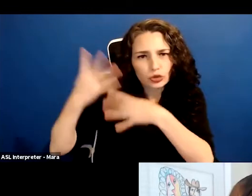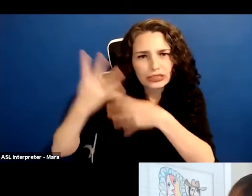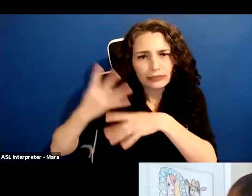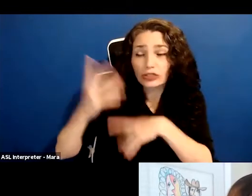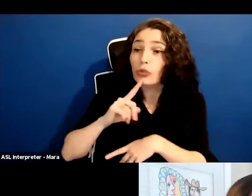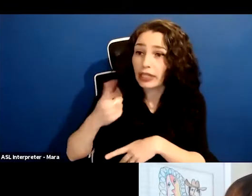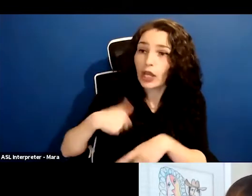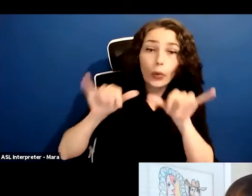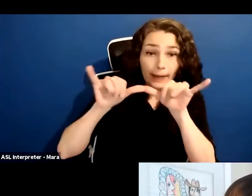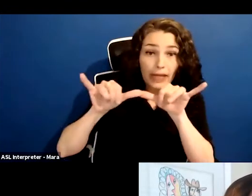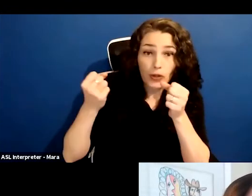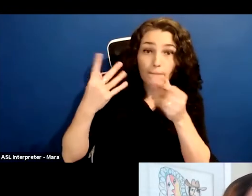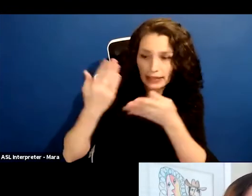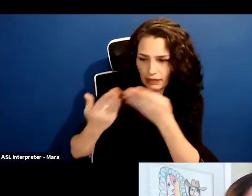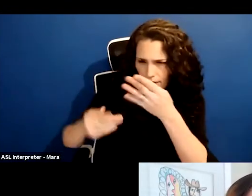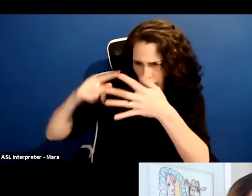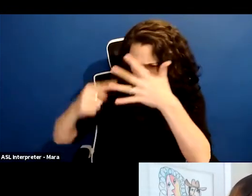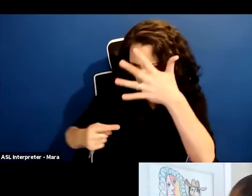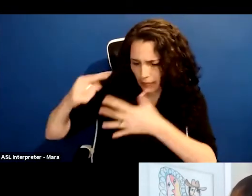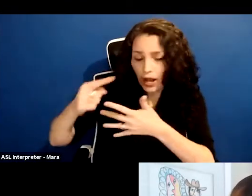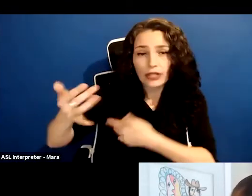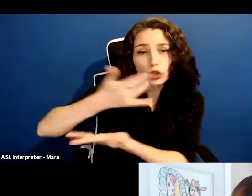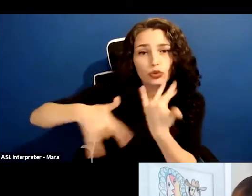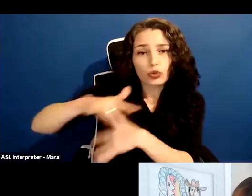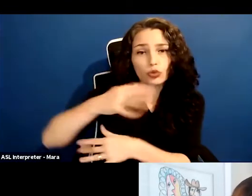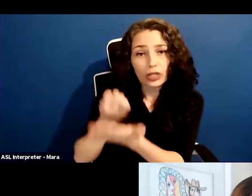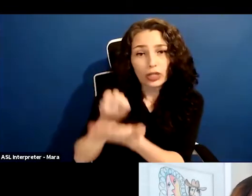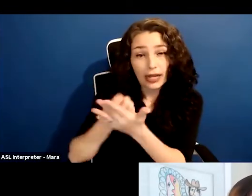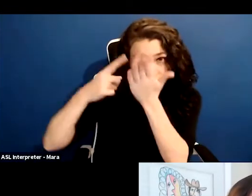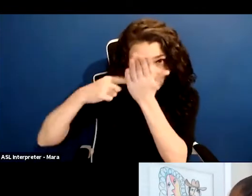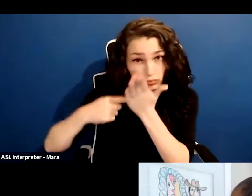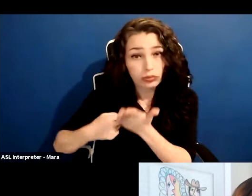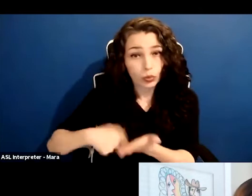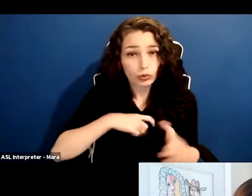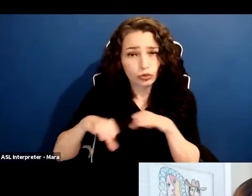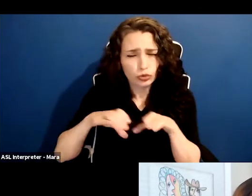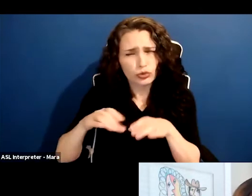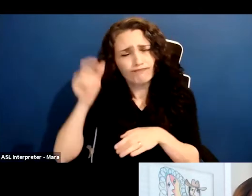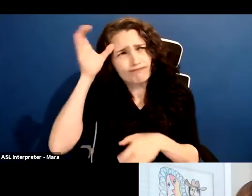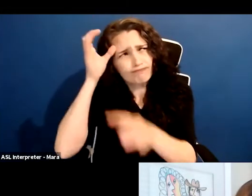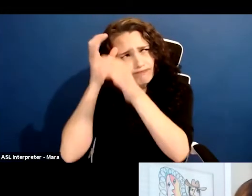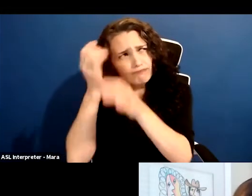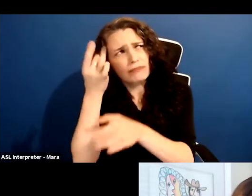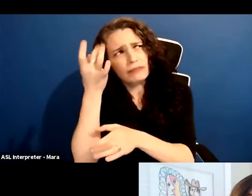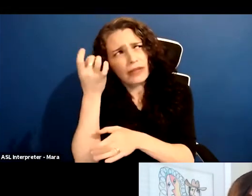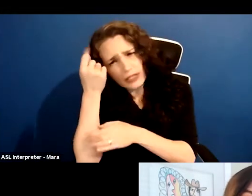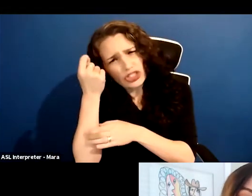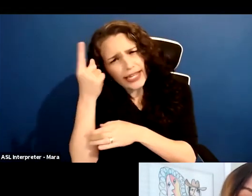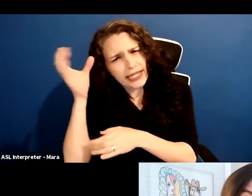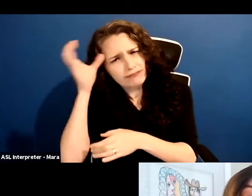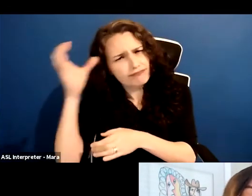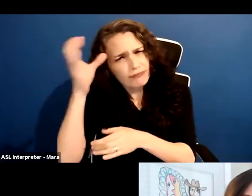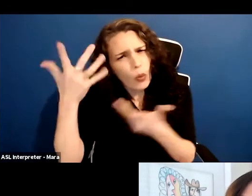lot more than that, and we also conduct social and economic research to help us contextualize what people are